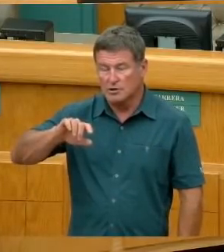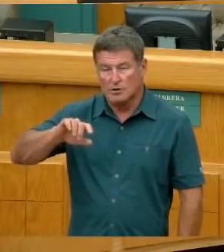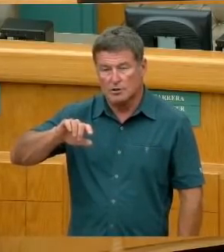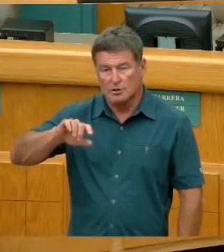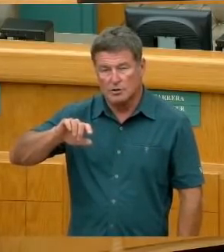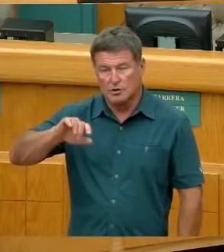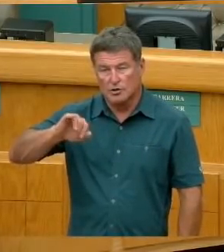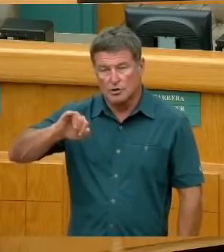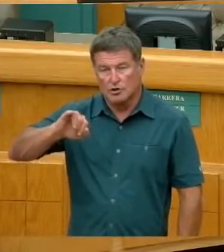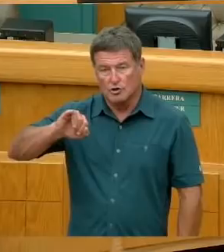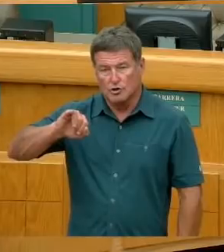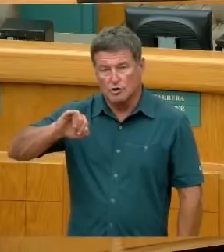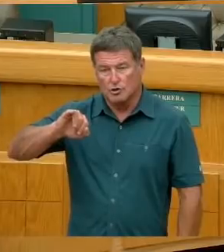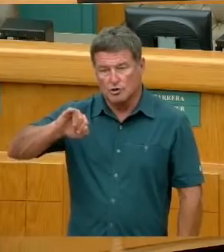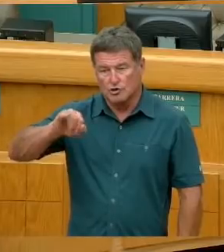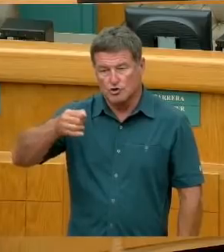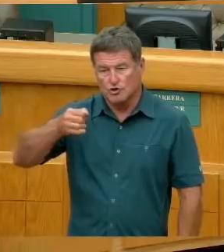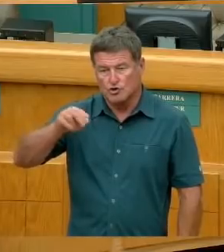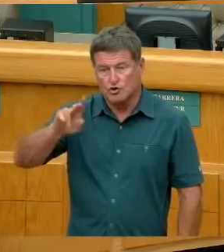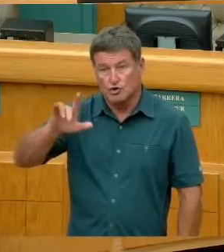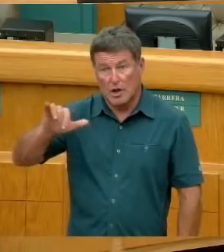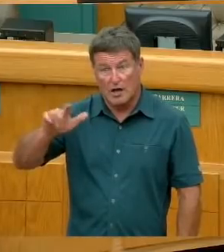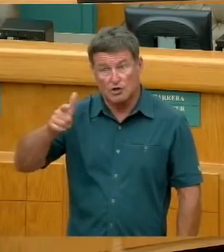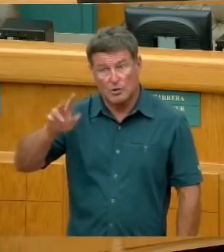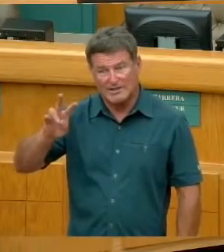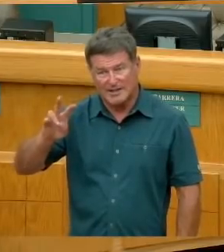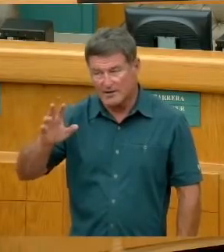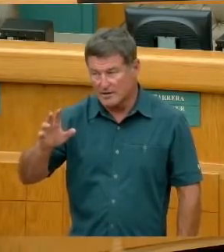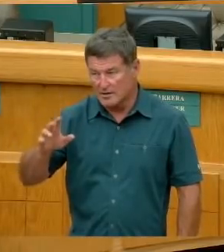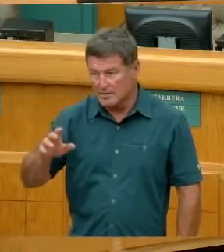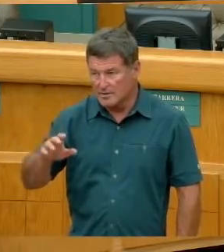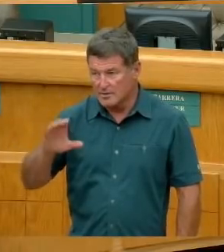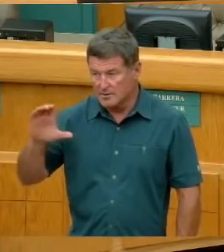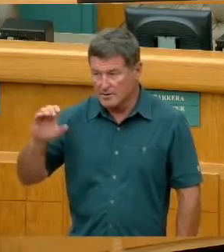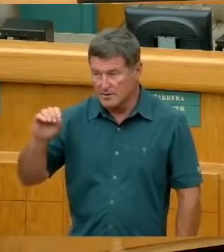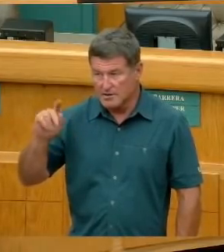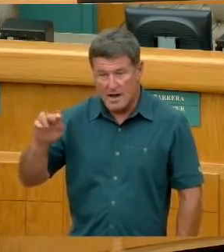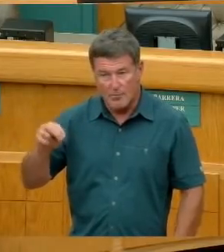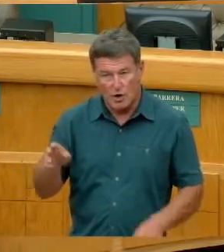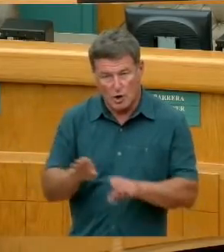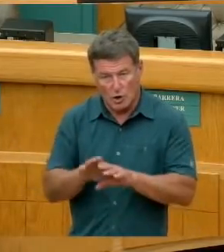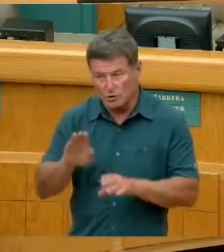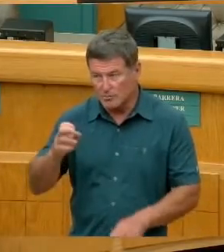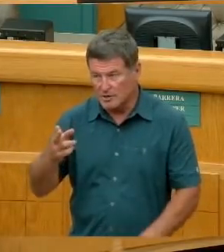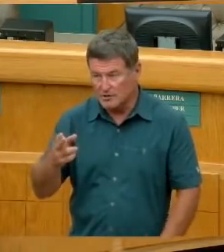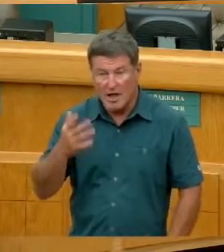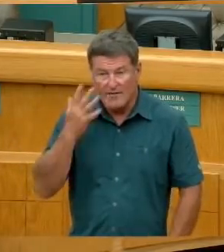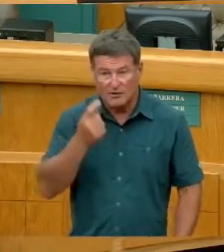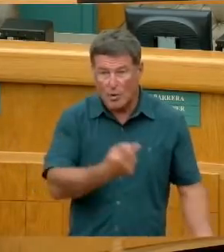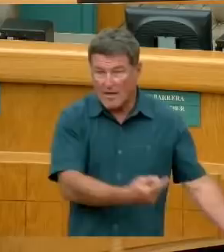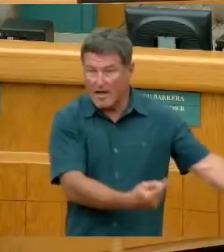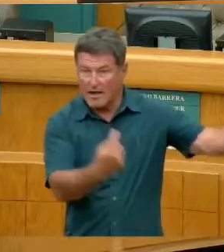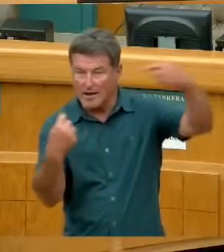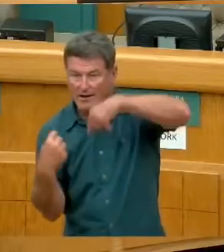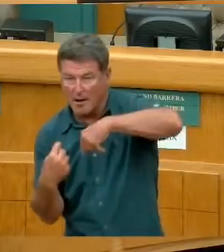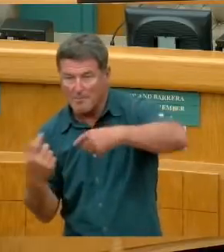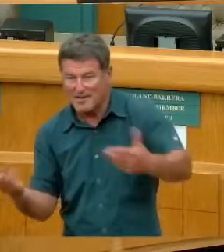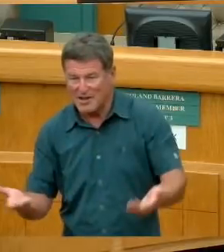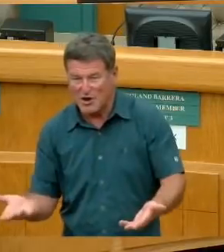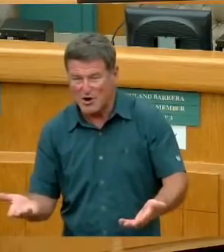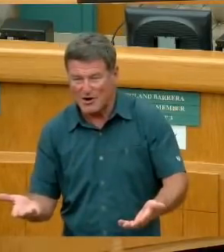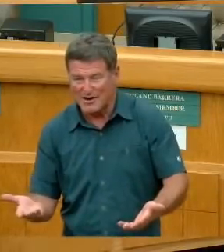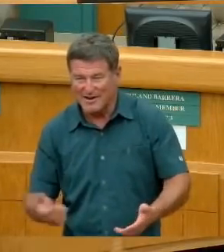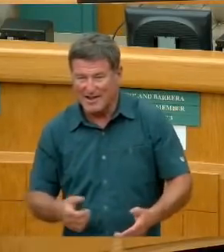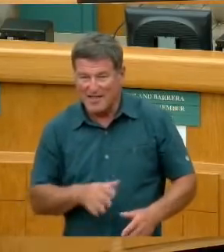27th. So this explains to me why we've had this push up here. If Cameron's got their beaches closed, Yeah.